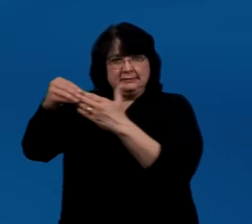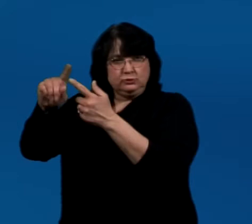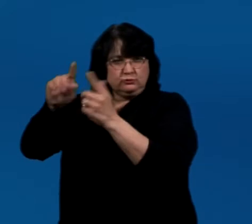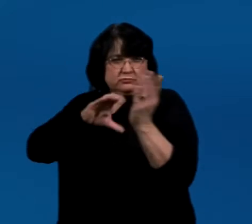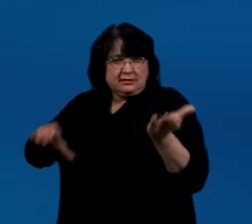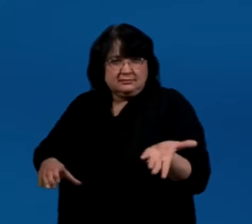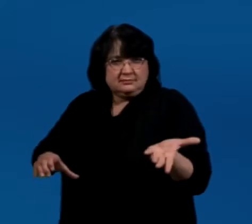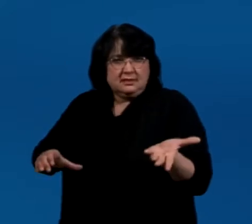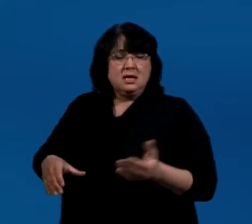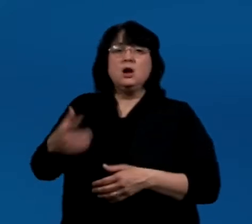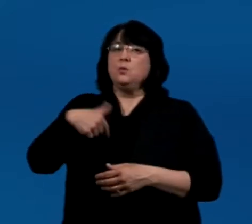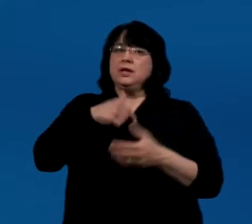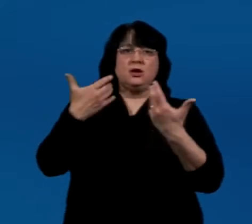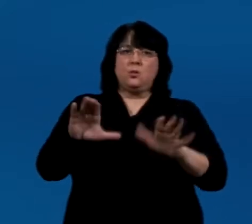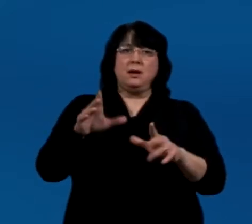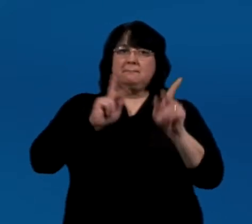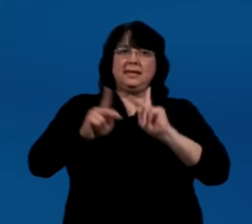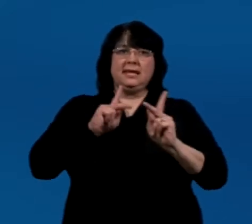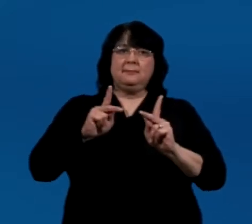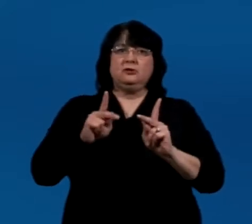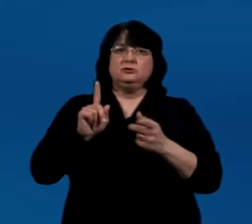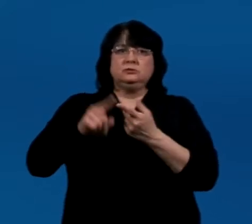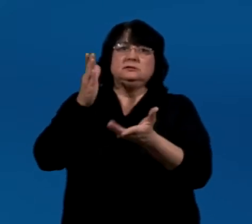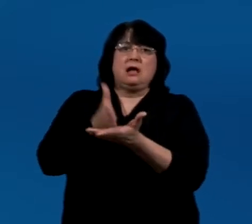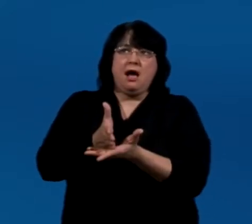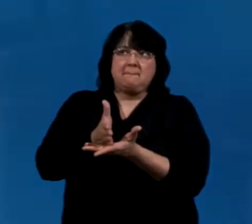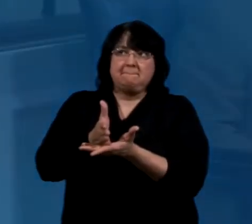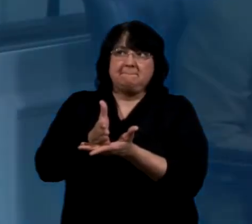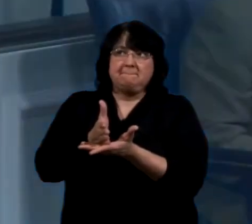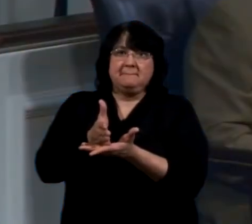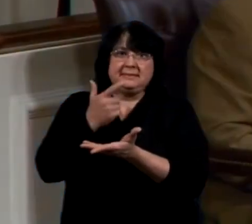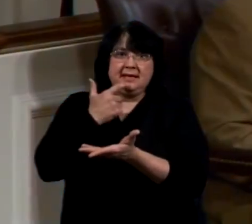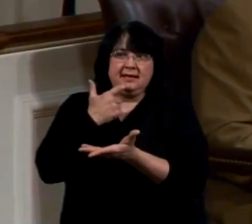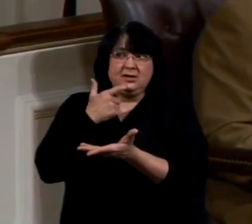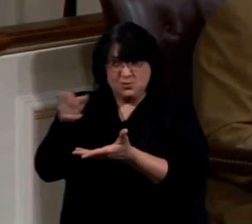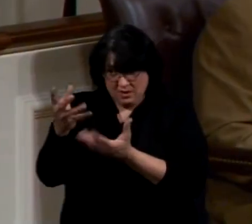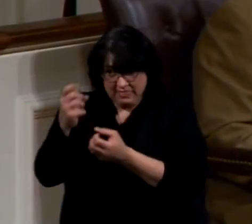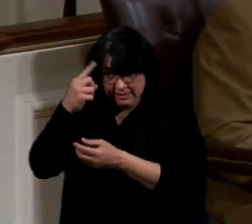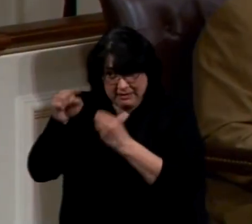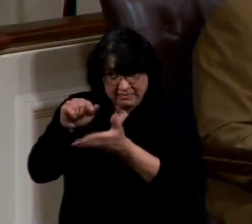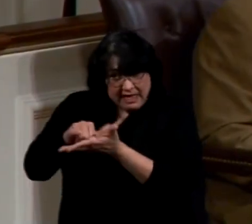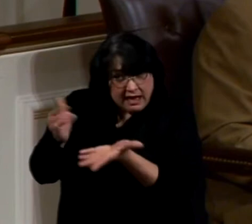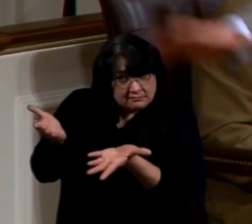We don't want any spiritual cop-outs here. We don't want to stop right here and say, well, would you like to think about it?